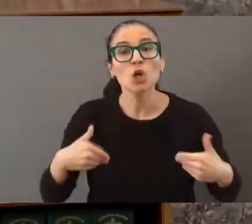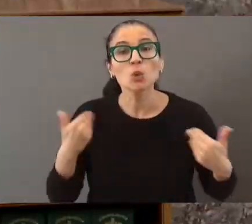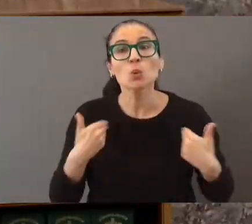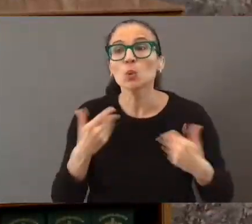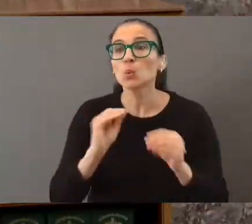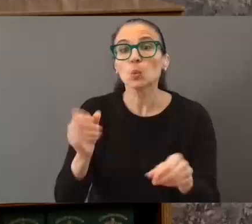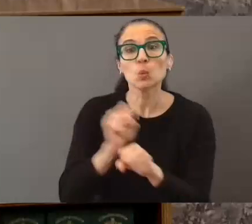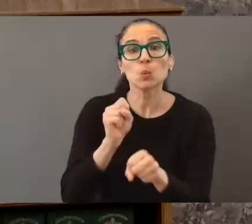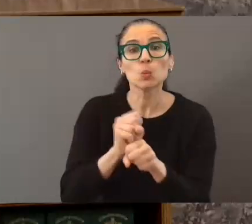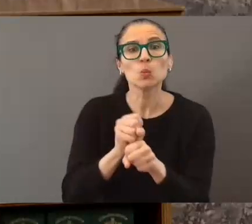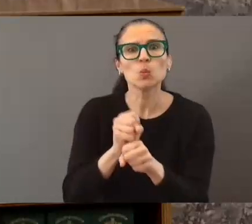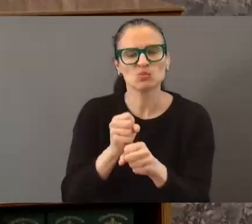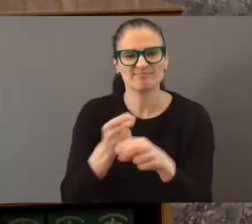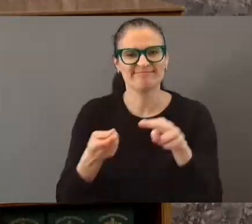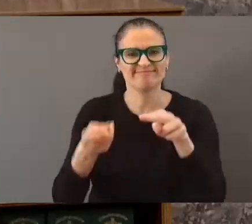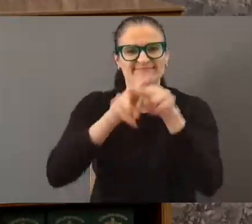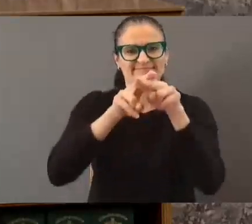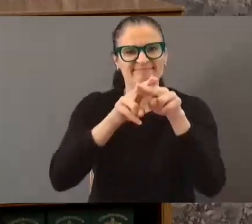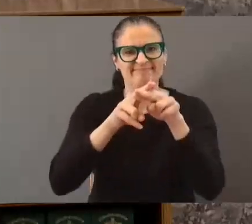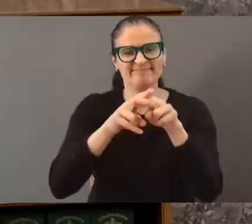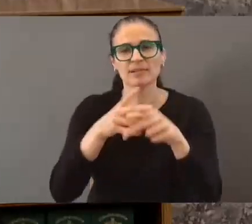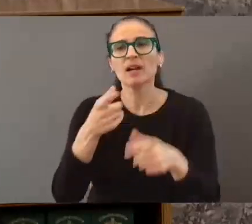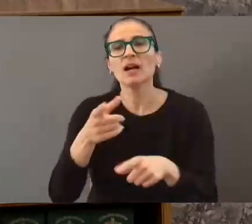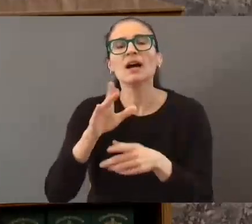economic agenda has been a total failure?